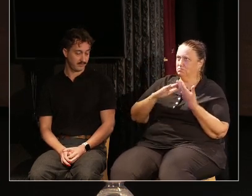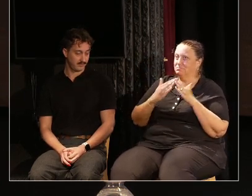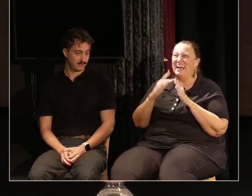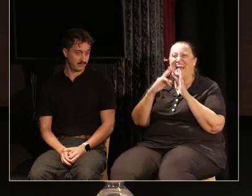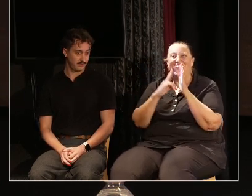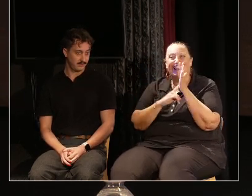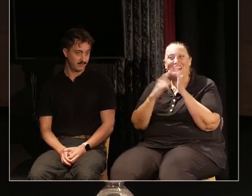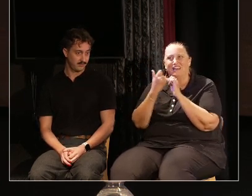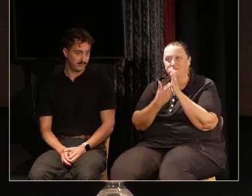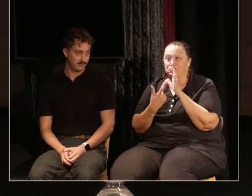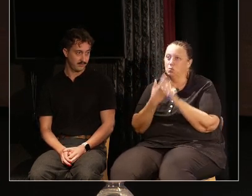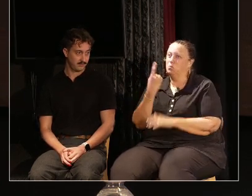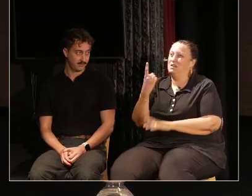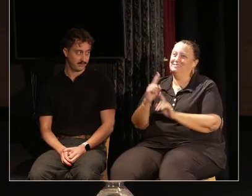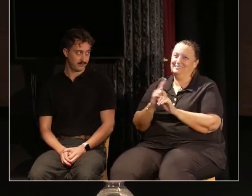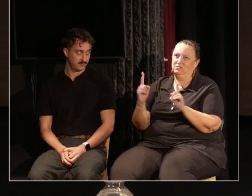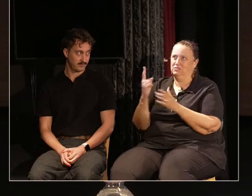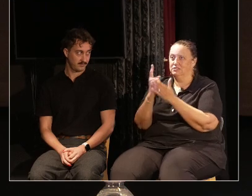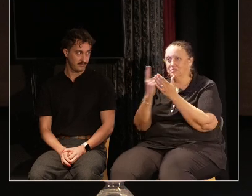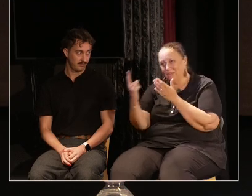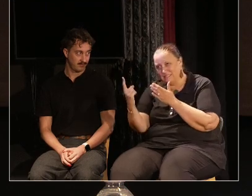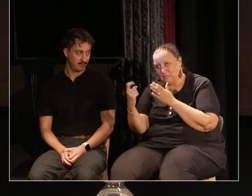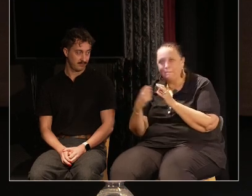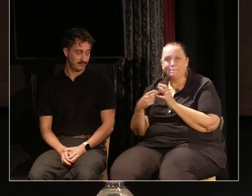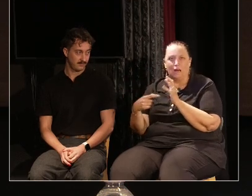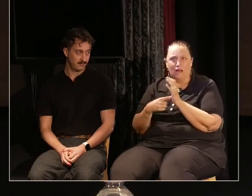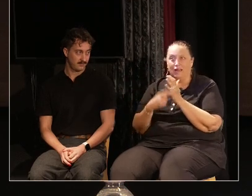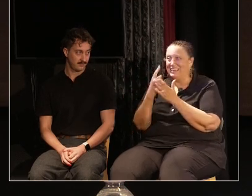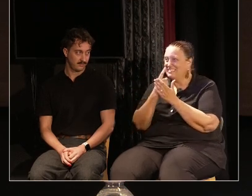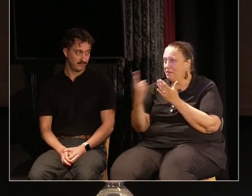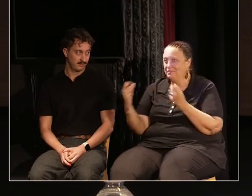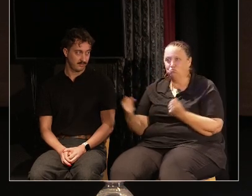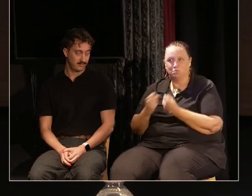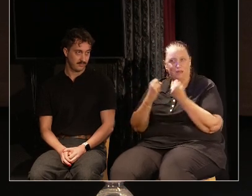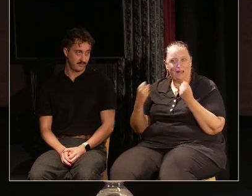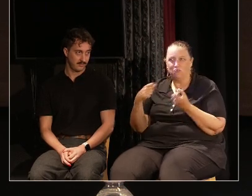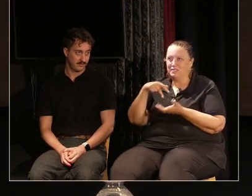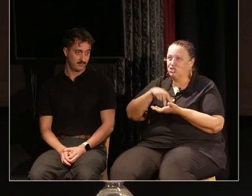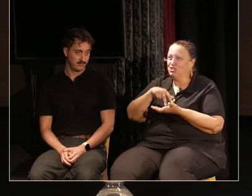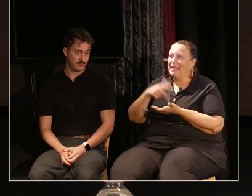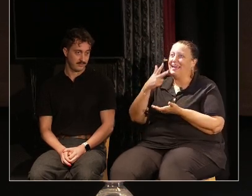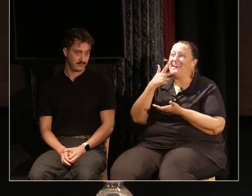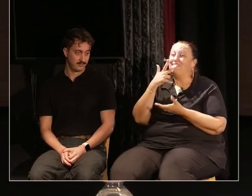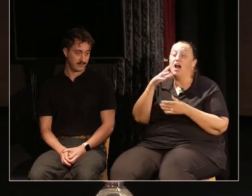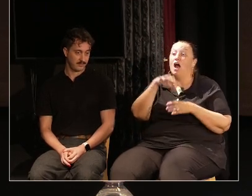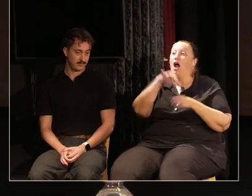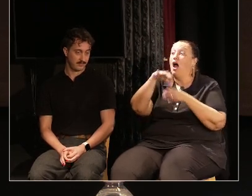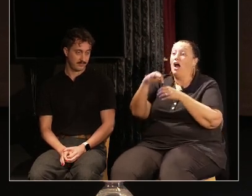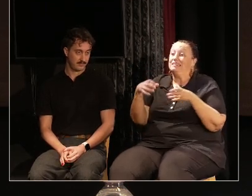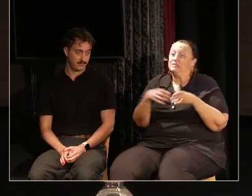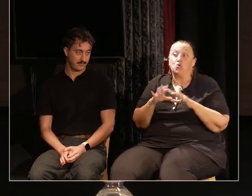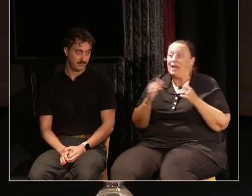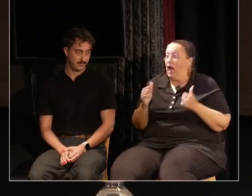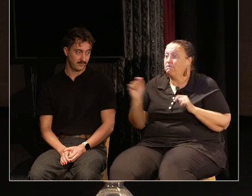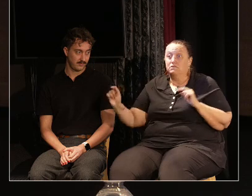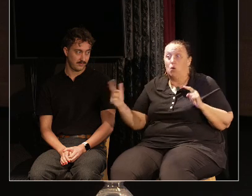exception, given she's an independent, but the independents may hold a very powerful position if we get a minority government, and we thought it was important